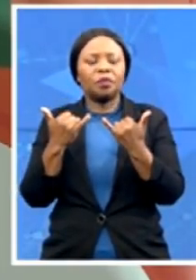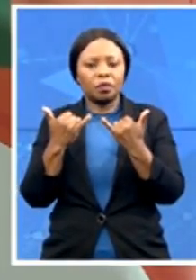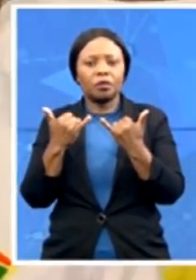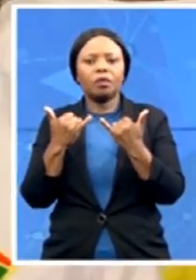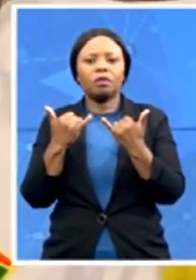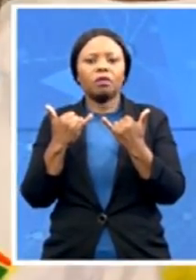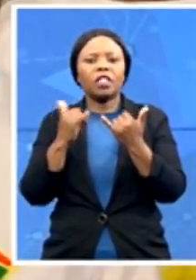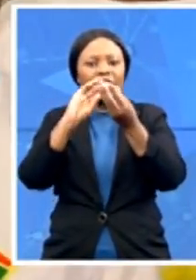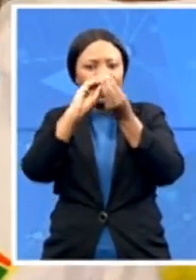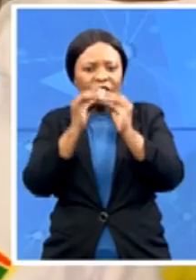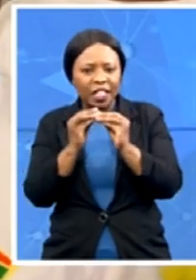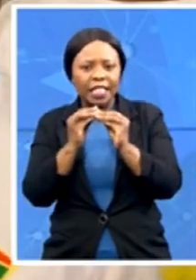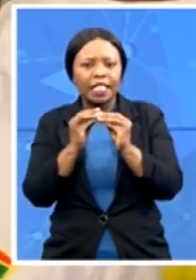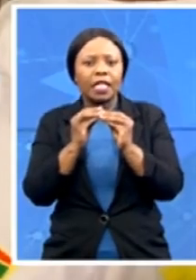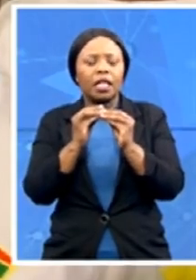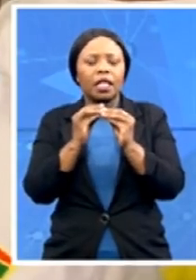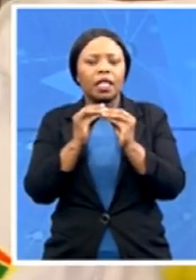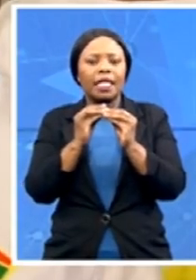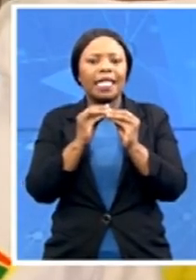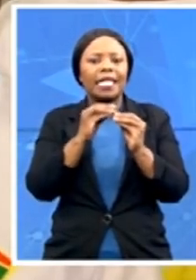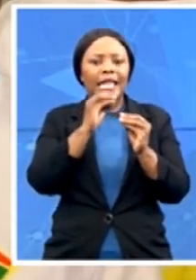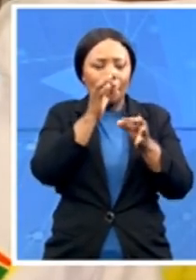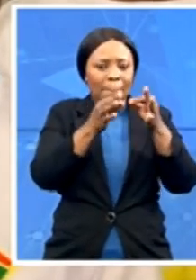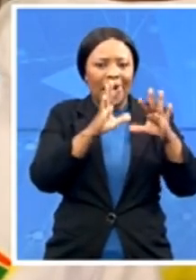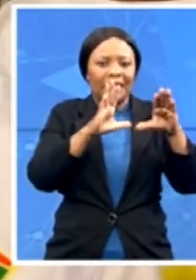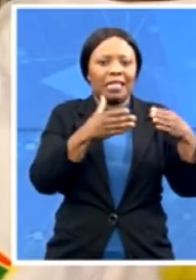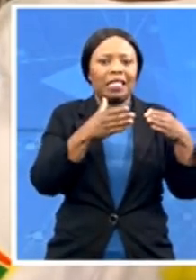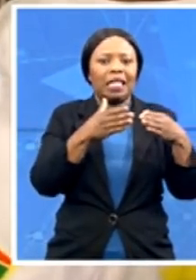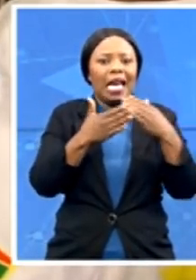in and fix this country is